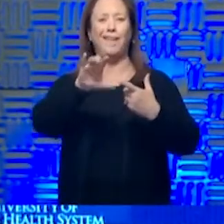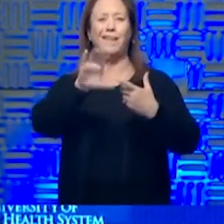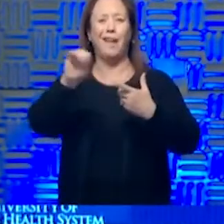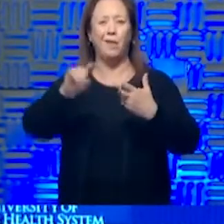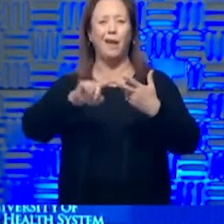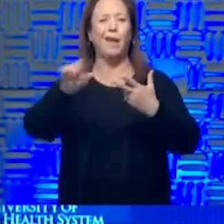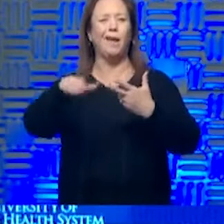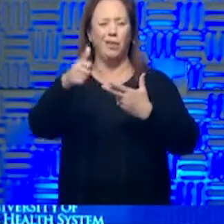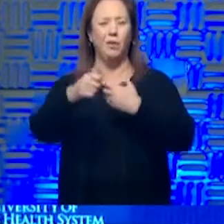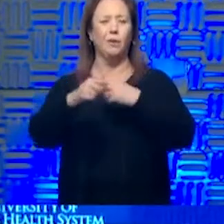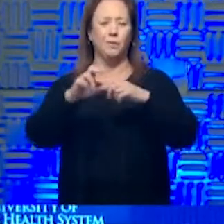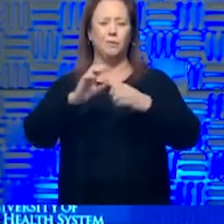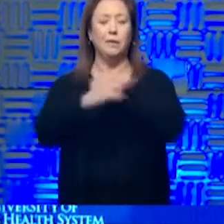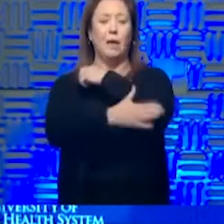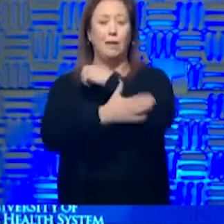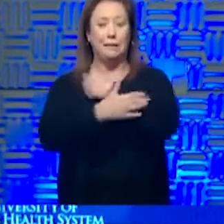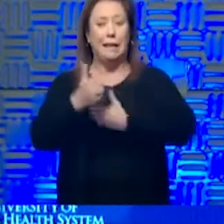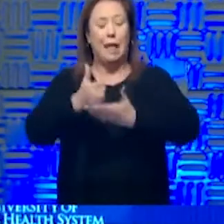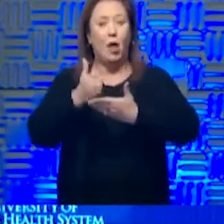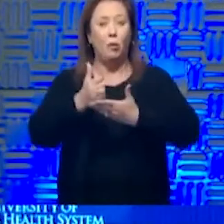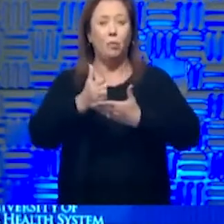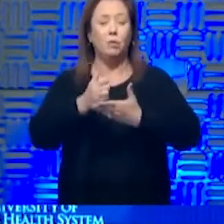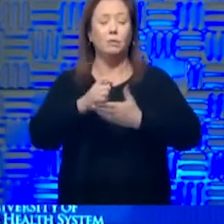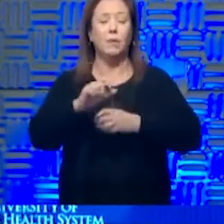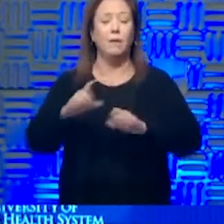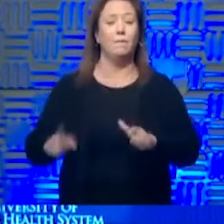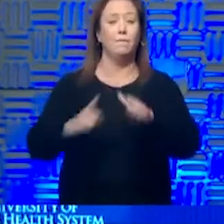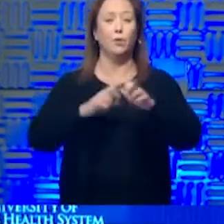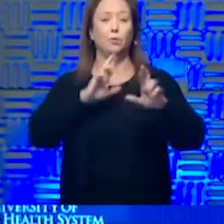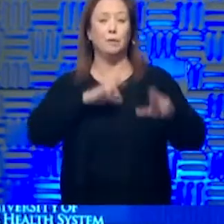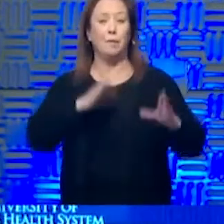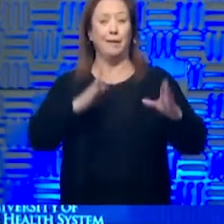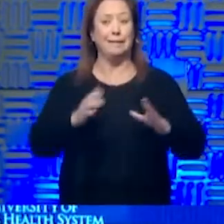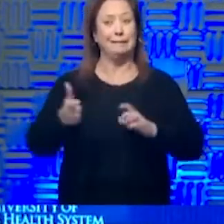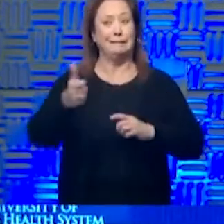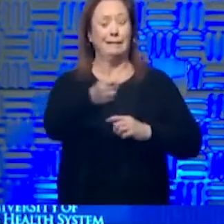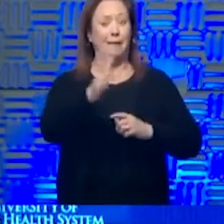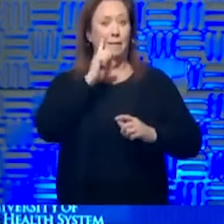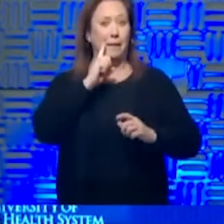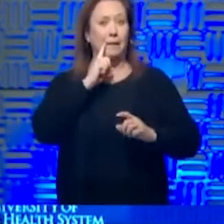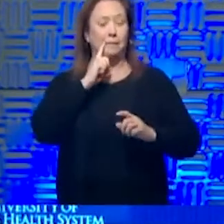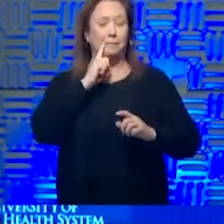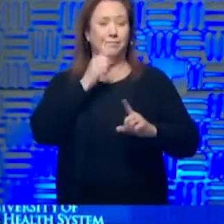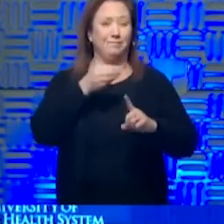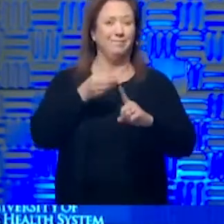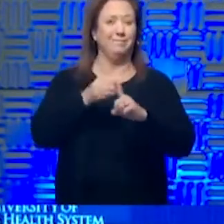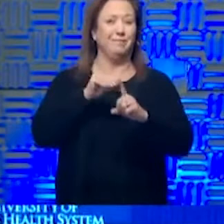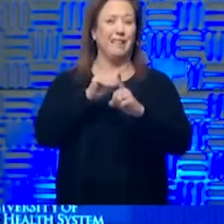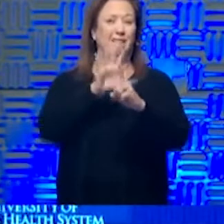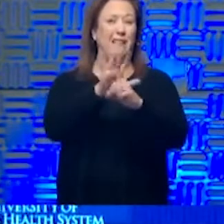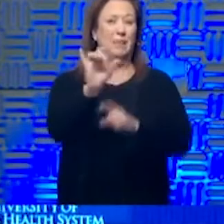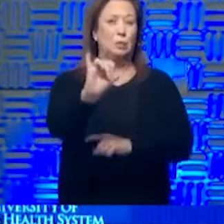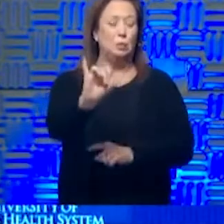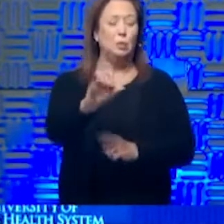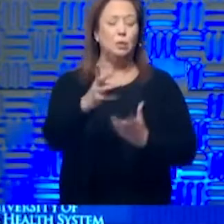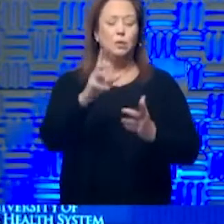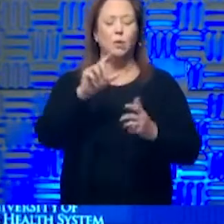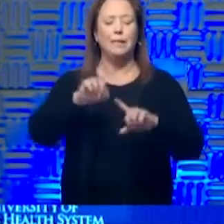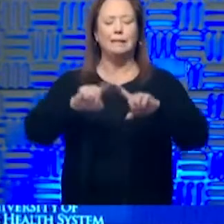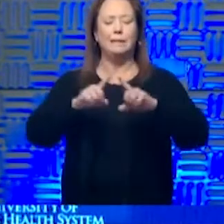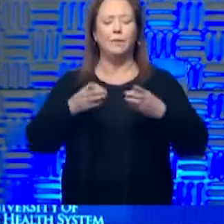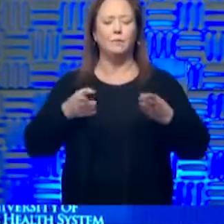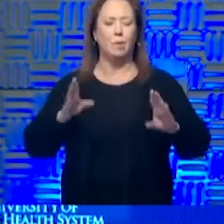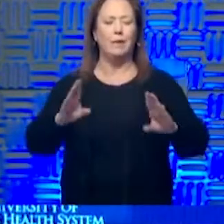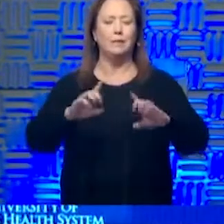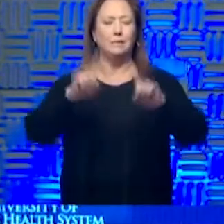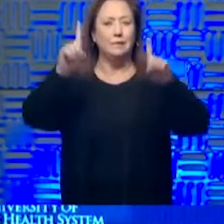first responders to determine if they have been exposed or not. And so that's going to be our next wave as these new testing methodologies come online